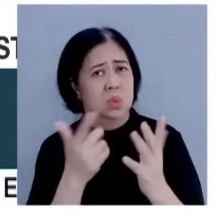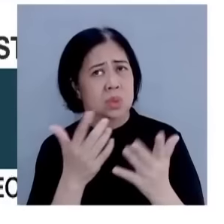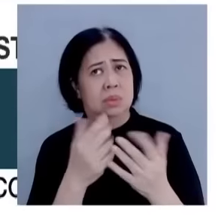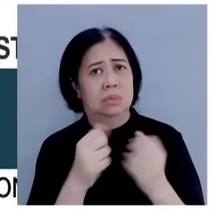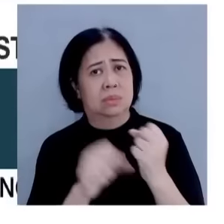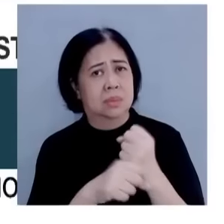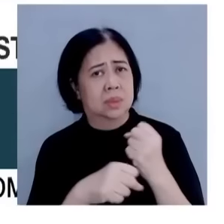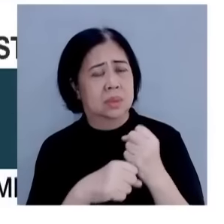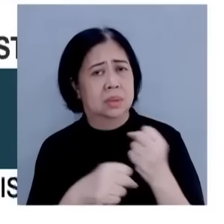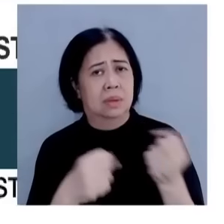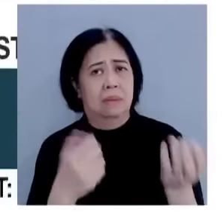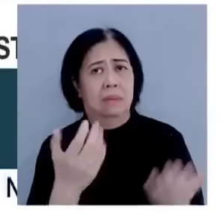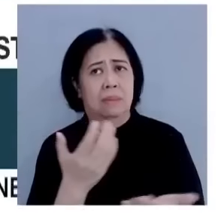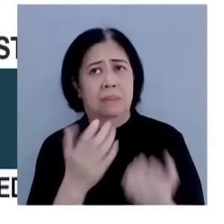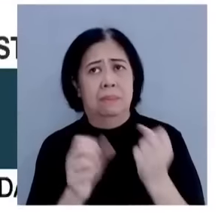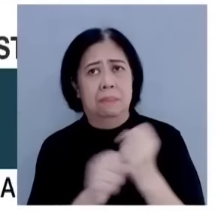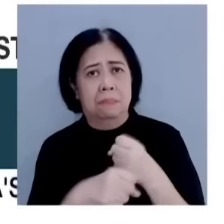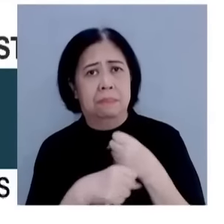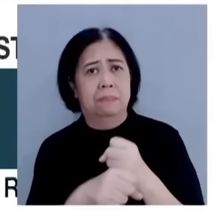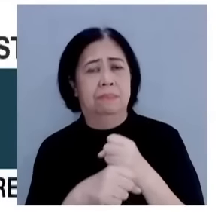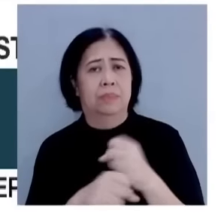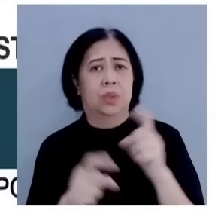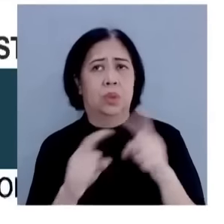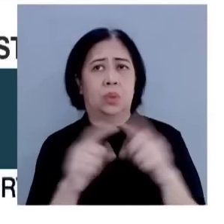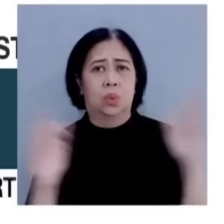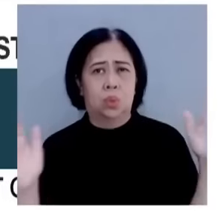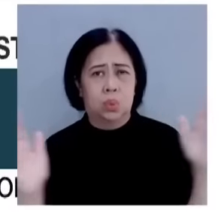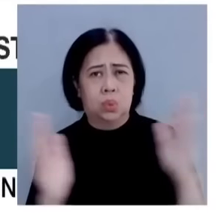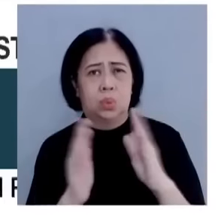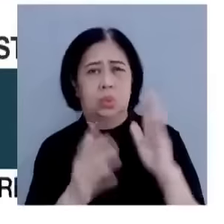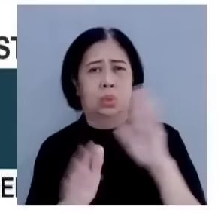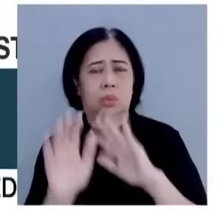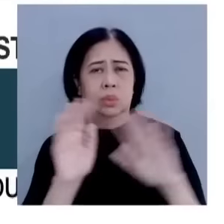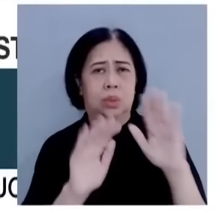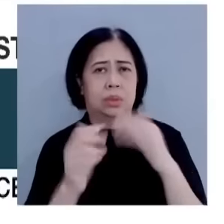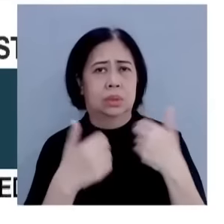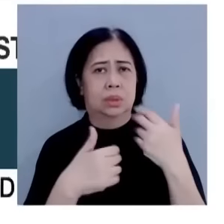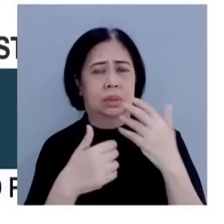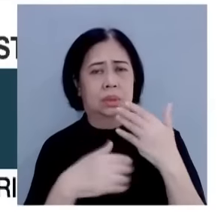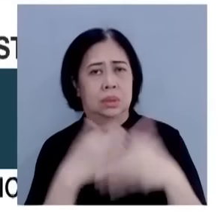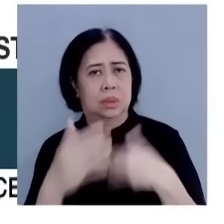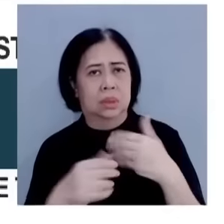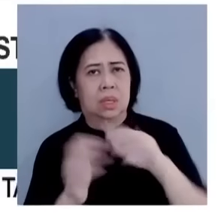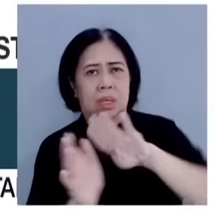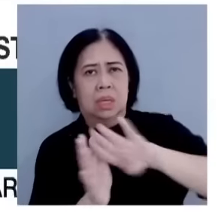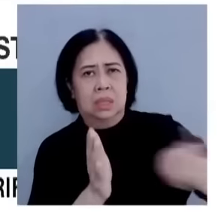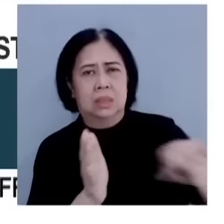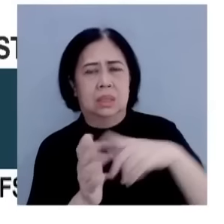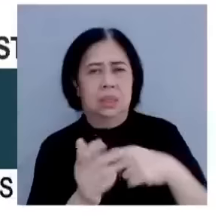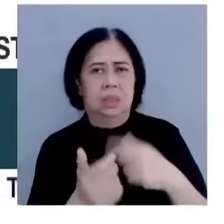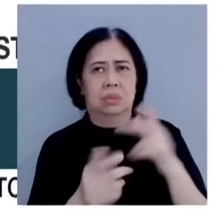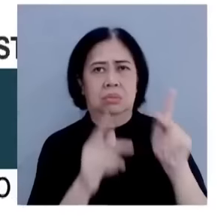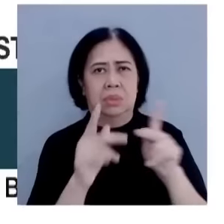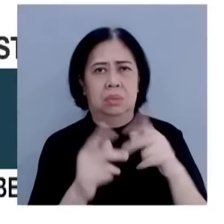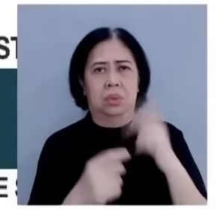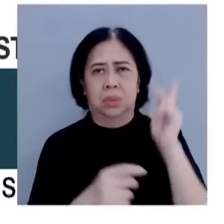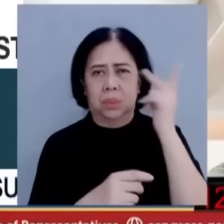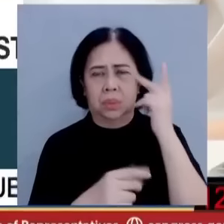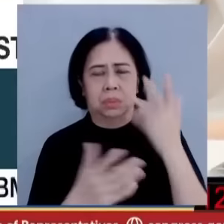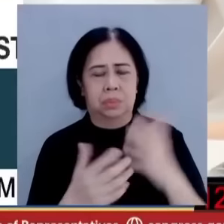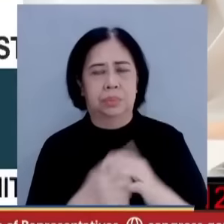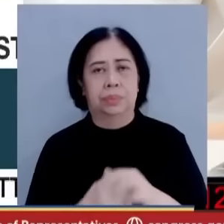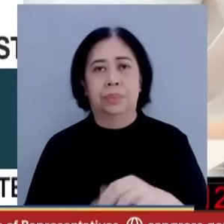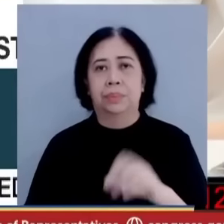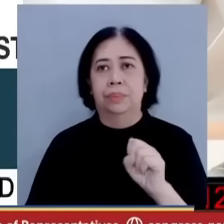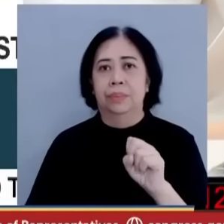that will be filed to streamline processes here, outside of the personalities involved? Go ahead, Professor. You know, I'm sorry